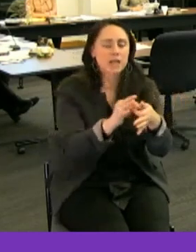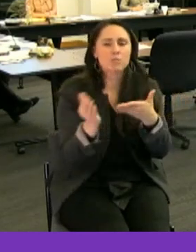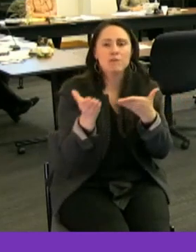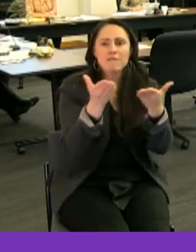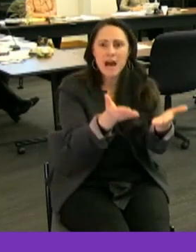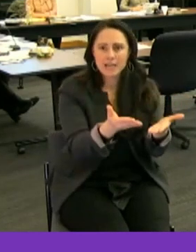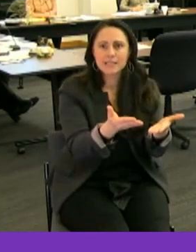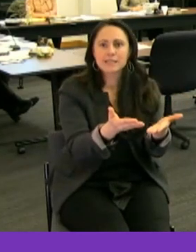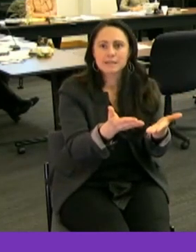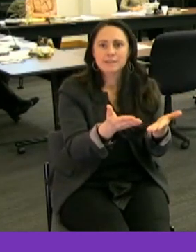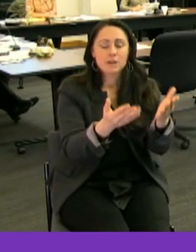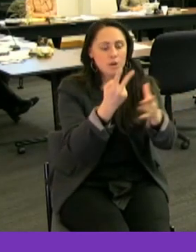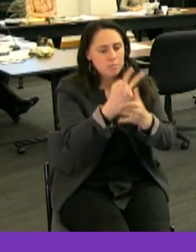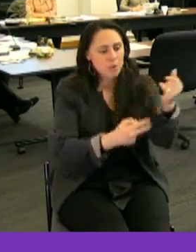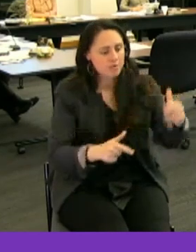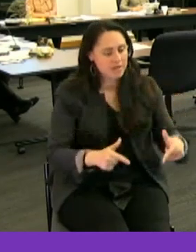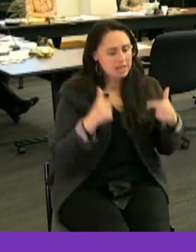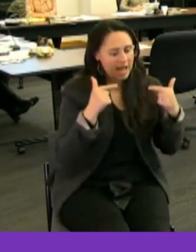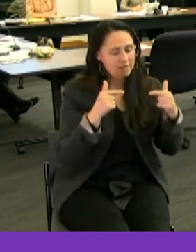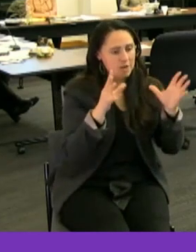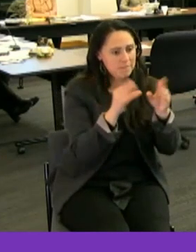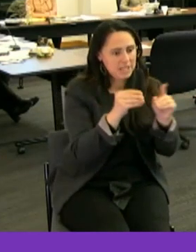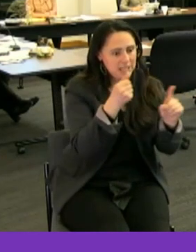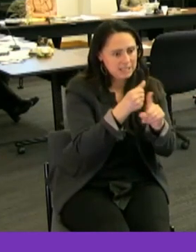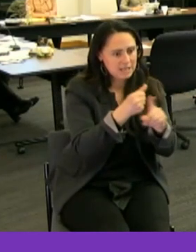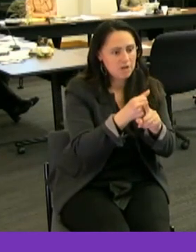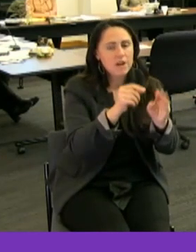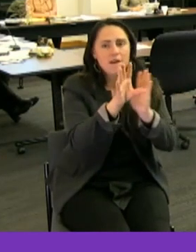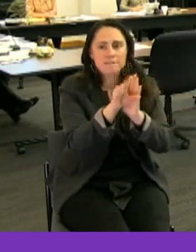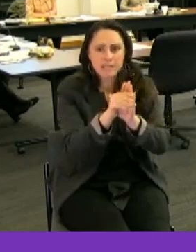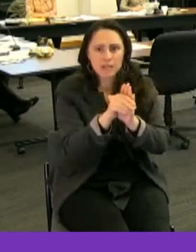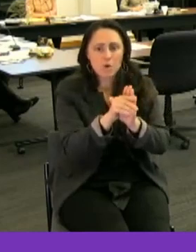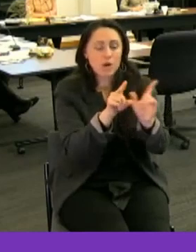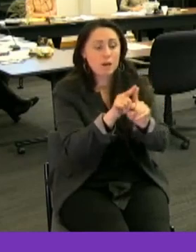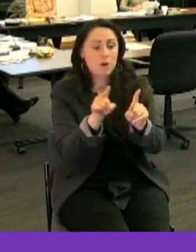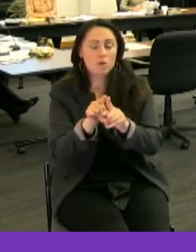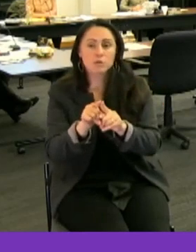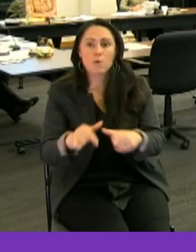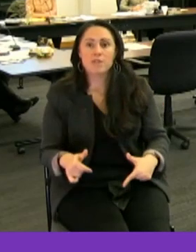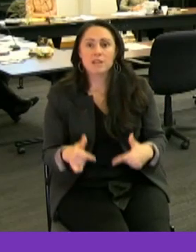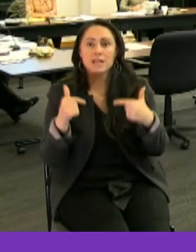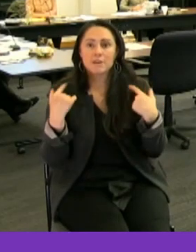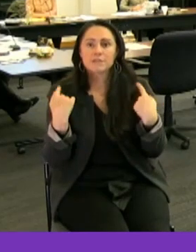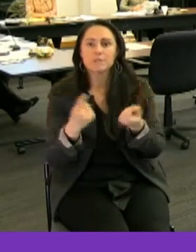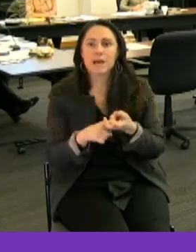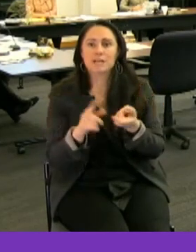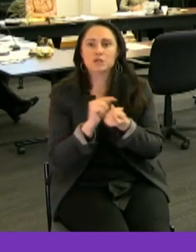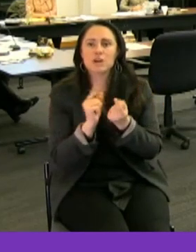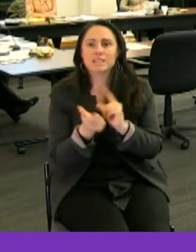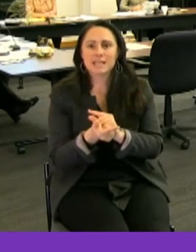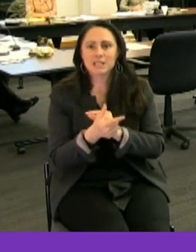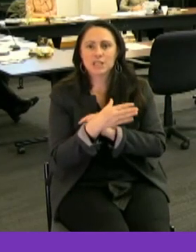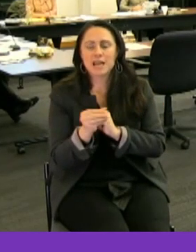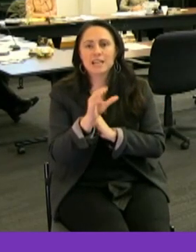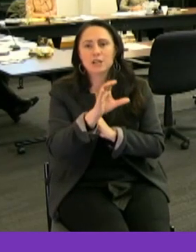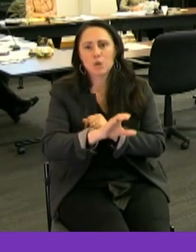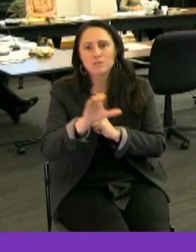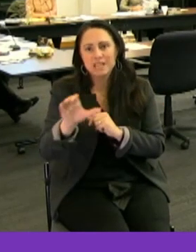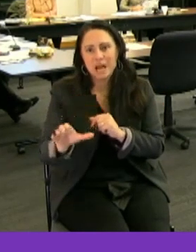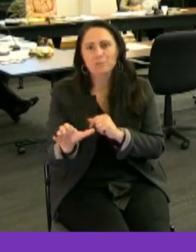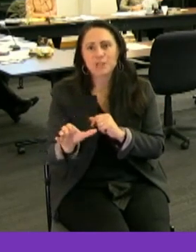provide, both the live meeting itself video, as well as the live Spanish translation and